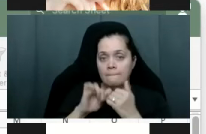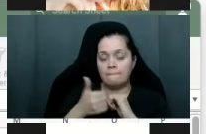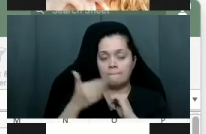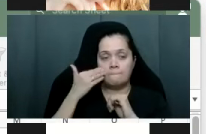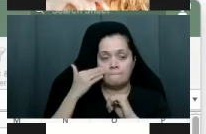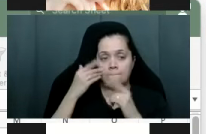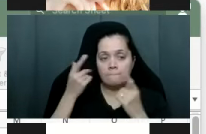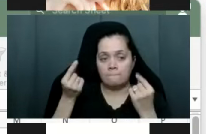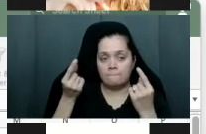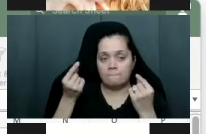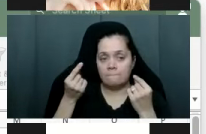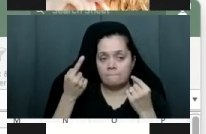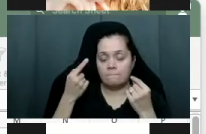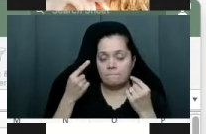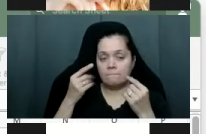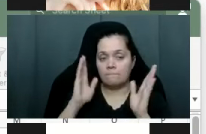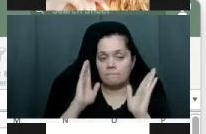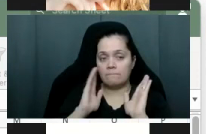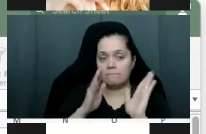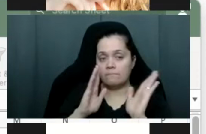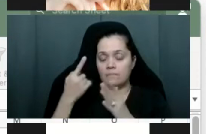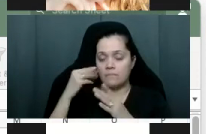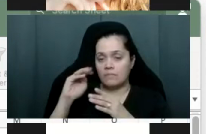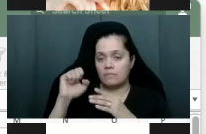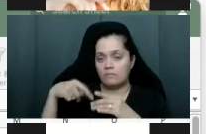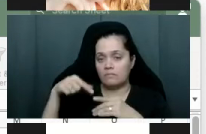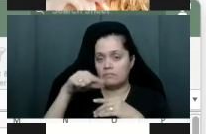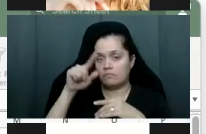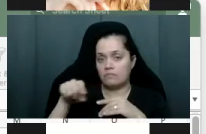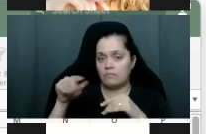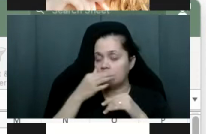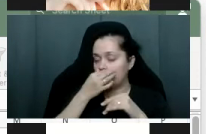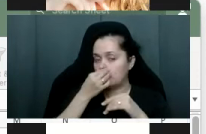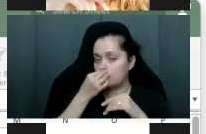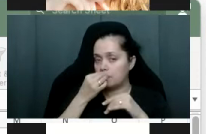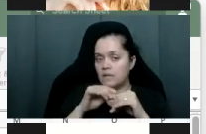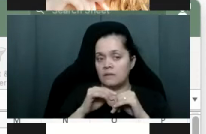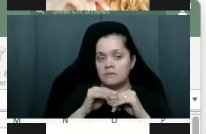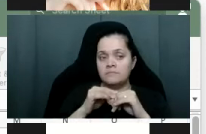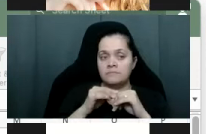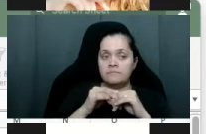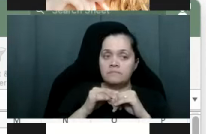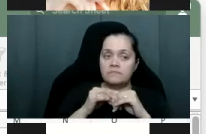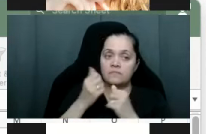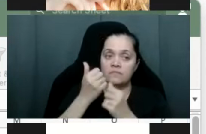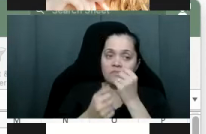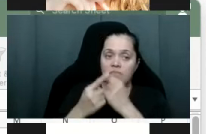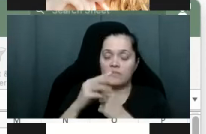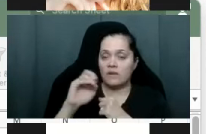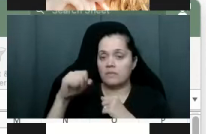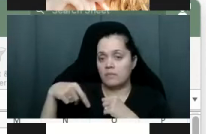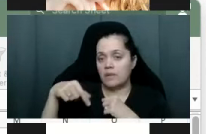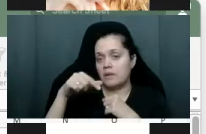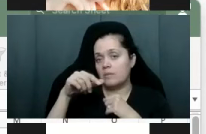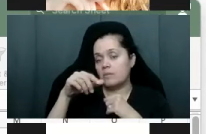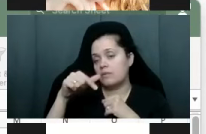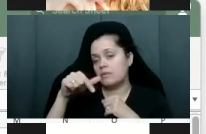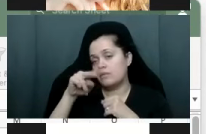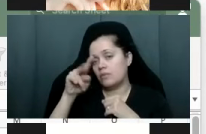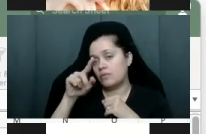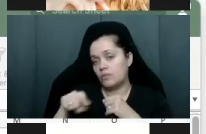to do, what to prepare for the map quizzes? All right, for each map quiz, for